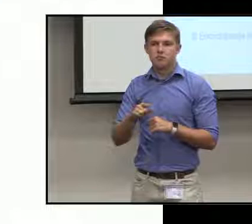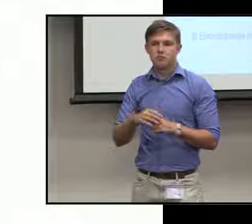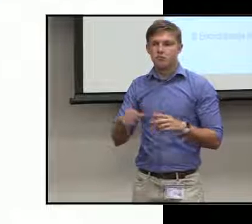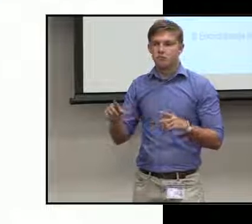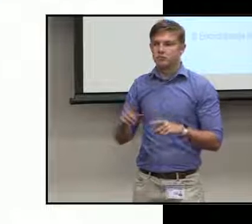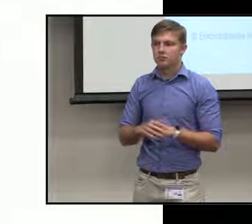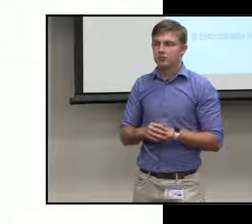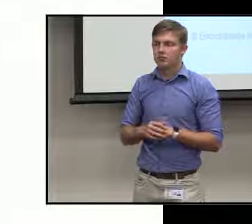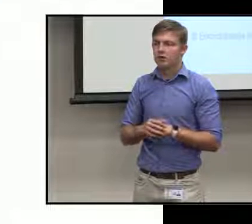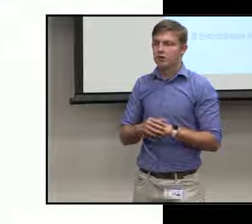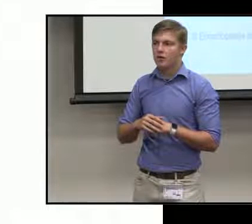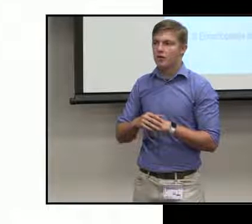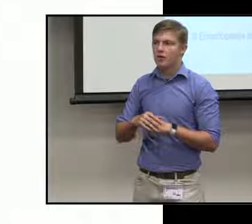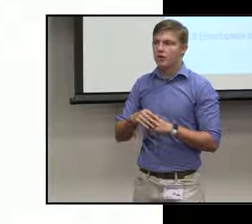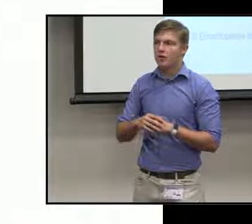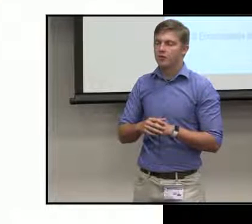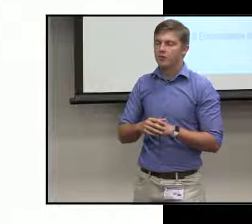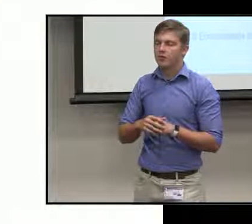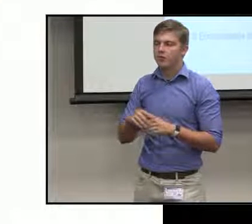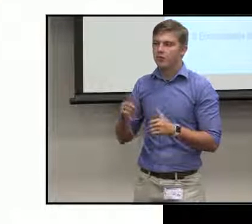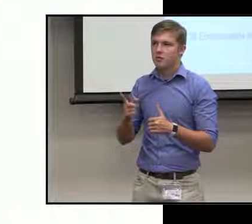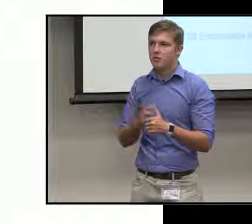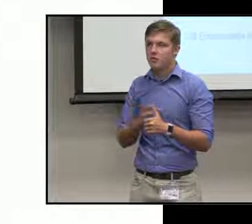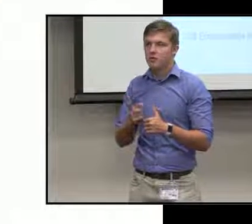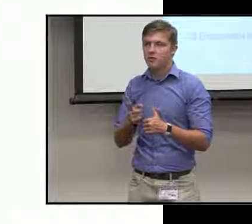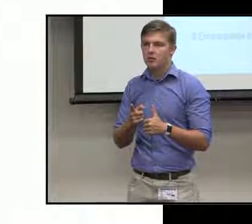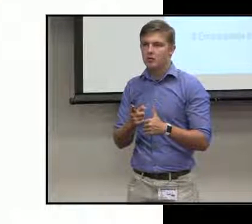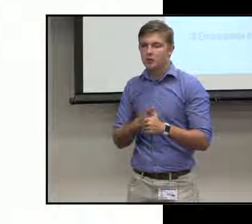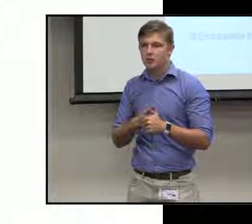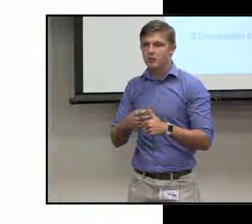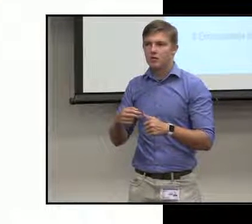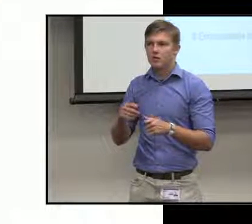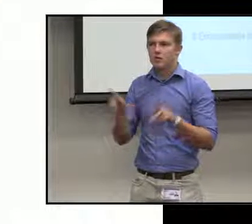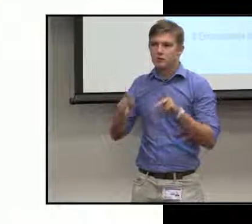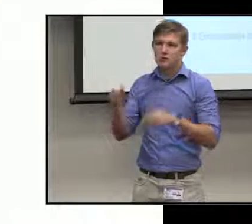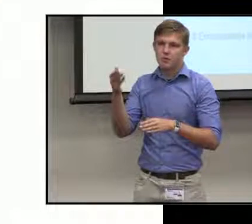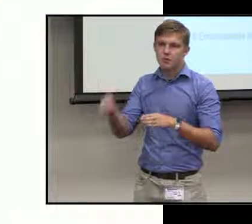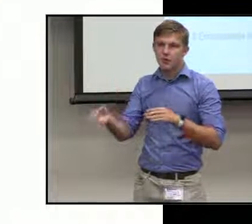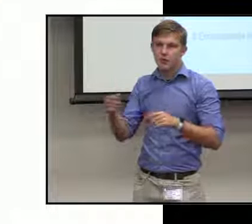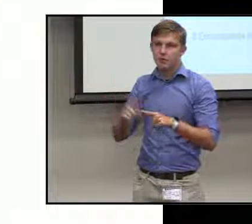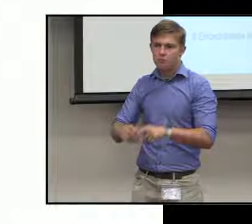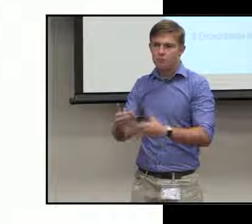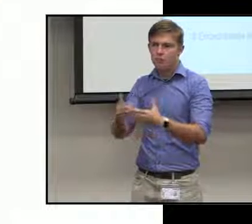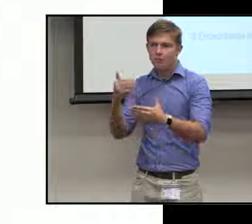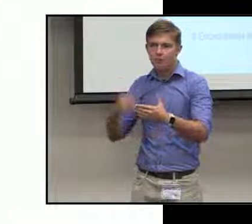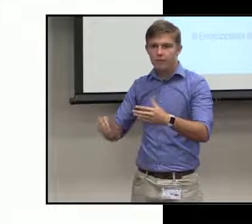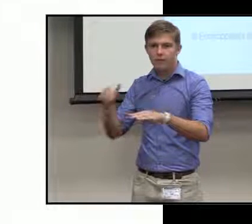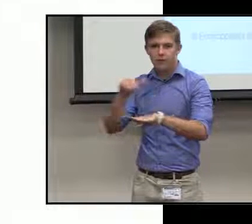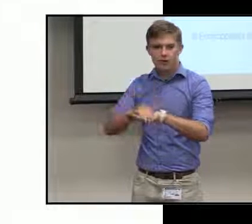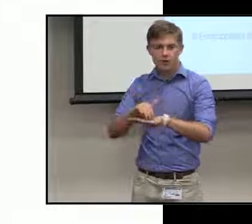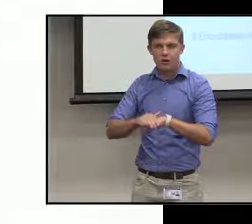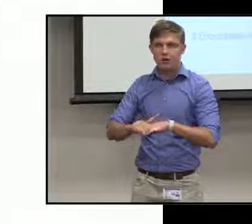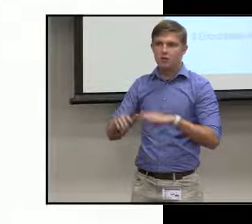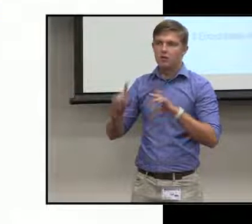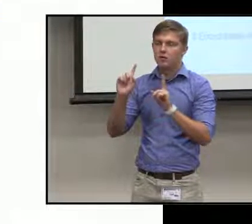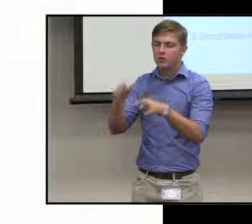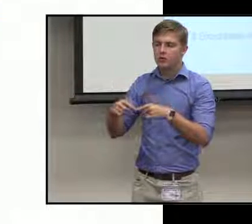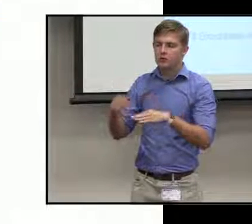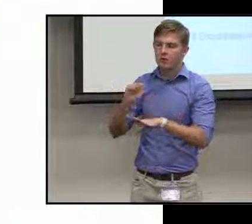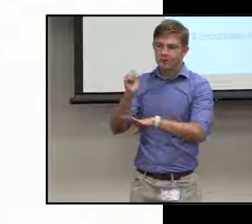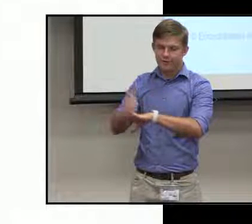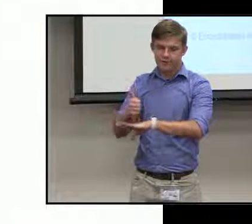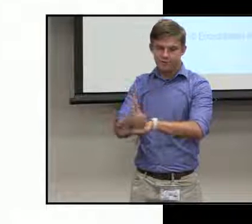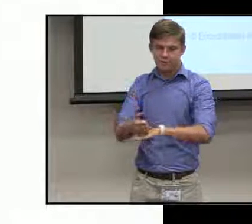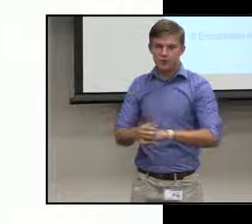that was there when the English came to settle it in the 1830s and 1840s, about 14% of the population. The